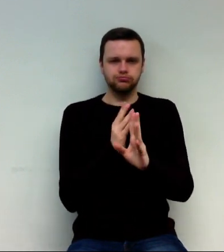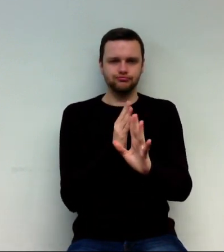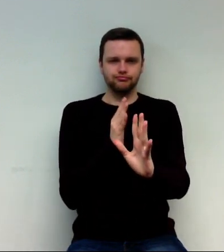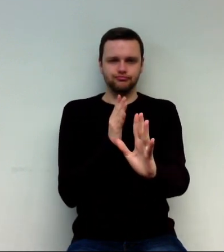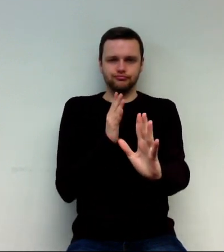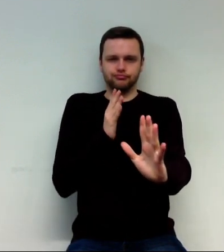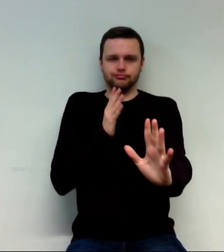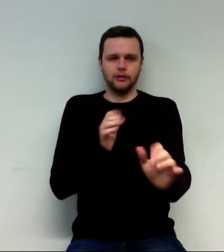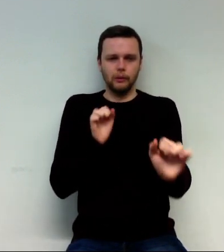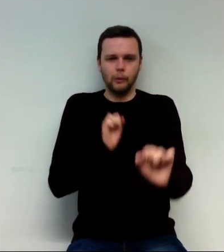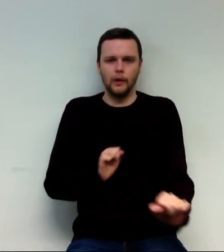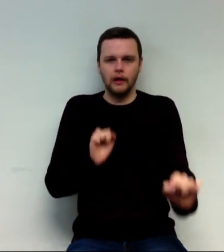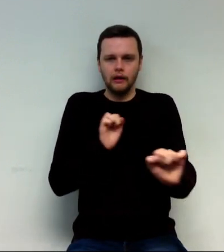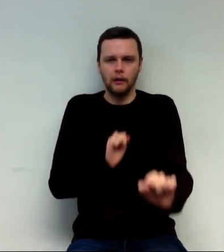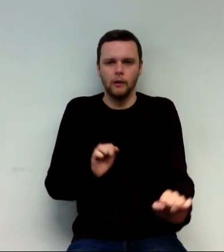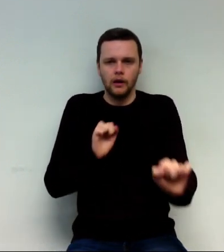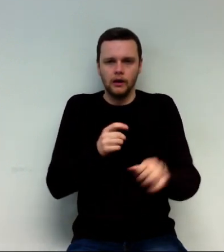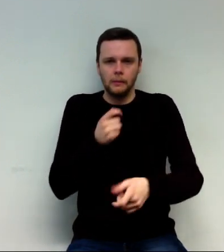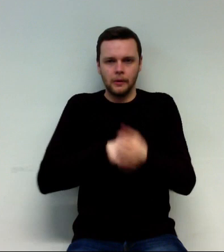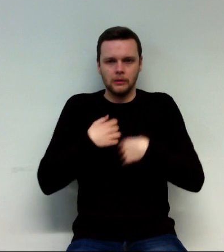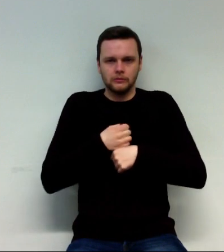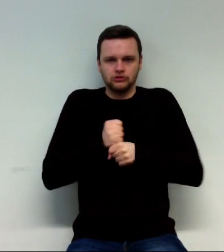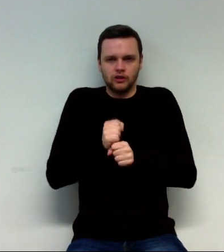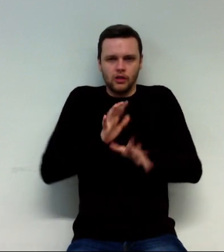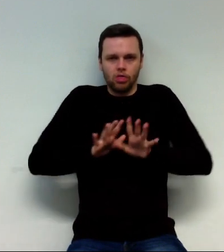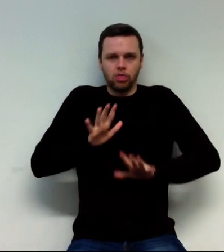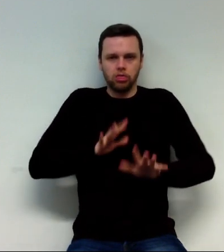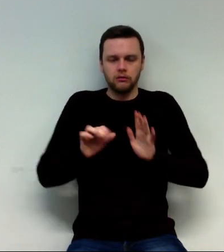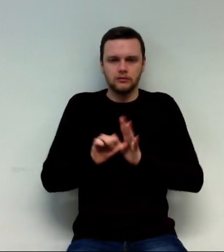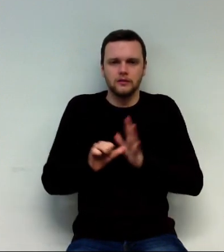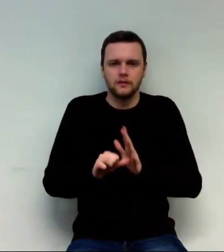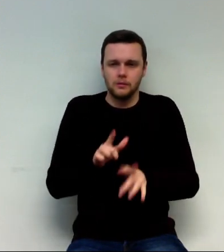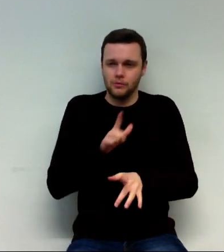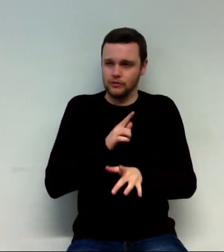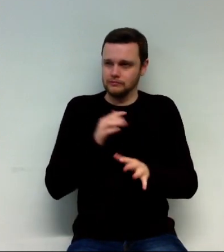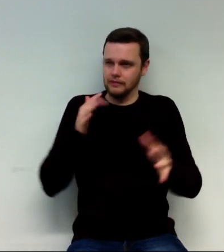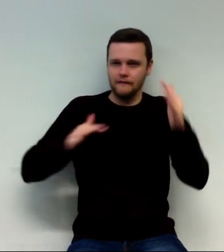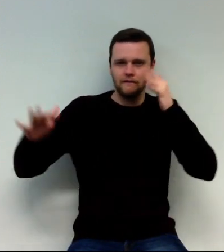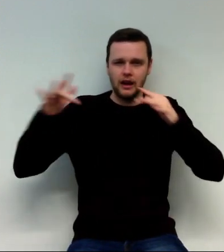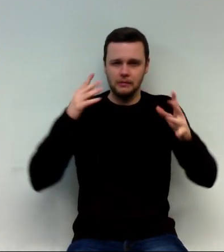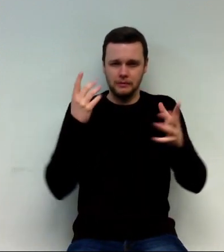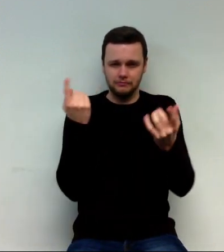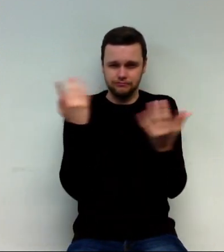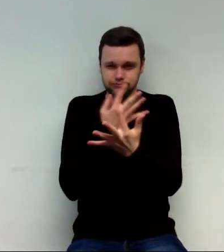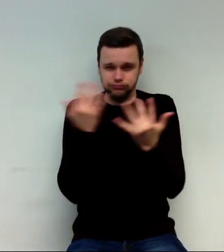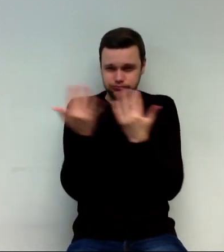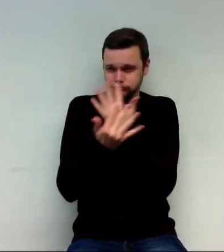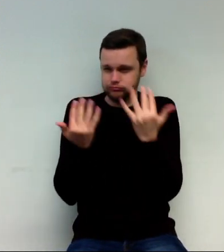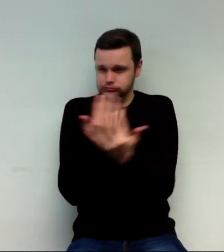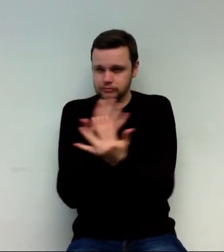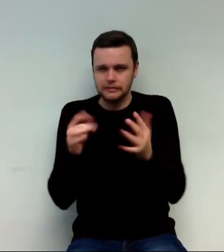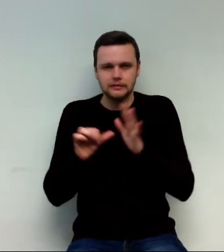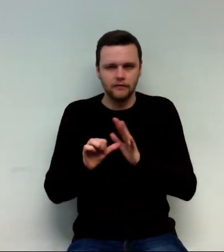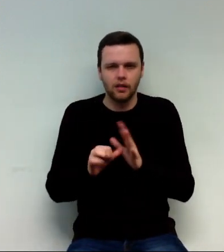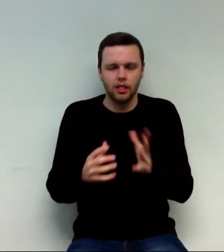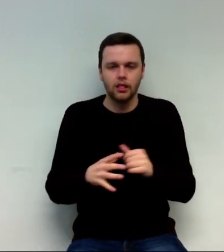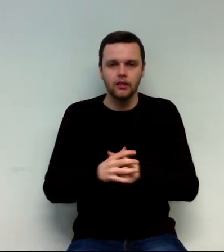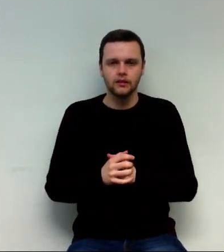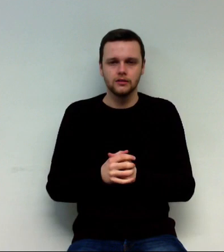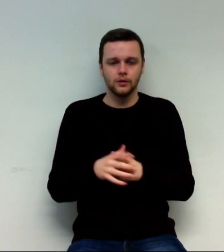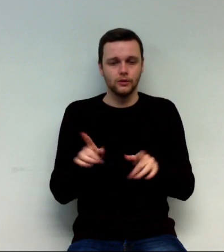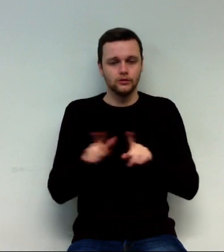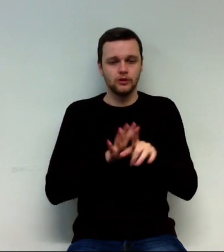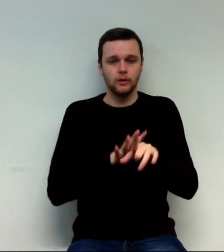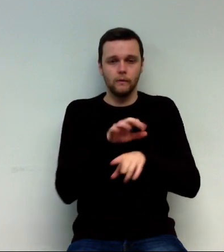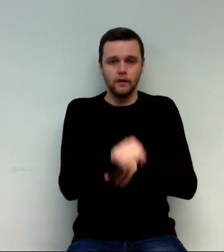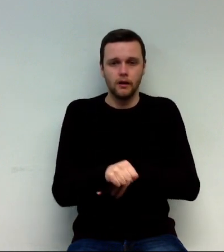before getting into the performance space, as it's such a busy environment. So one way to kind of overcome that barrier